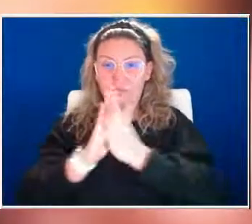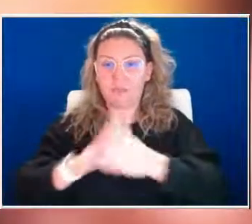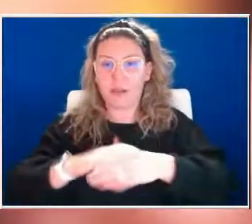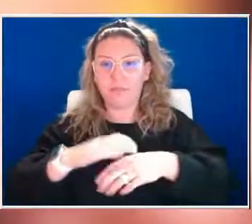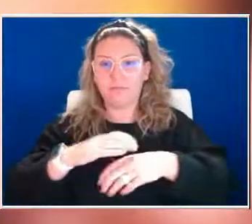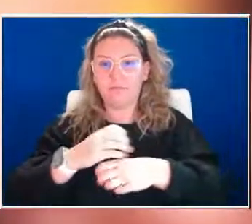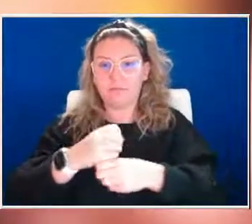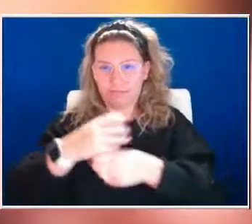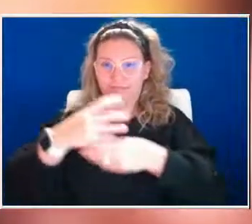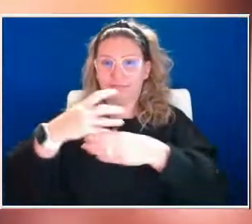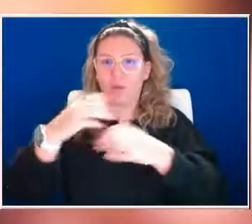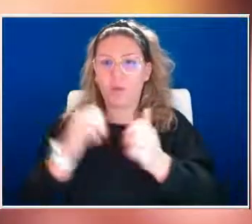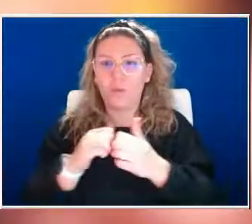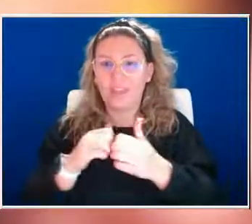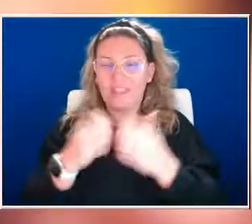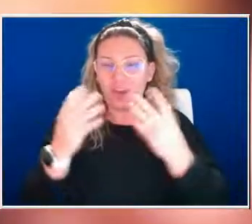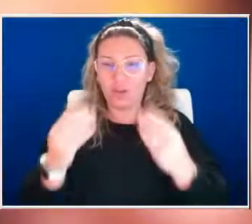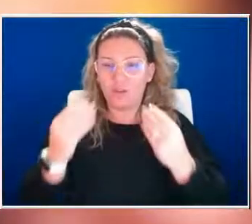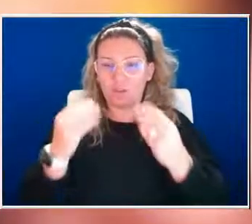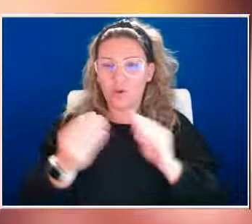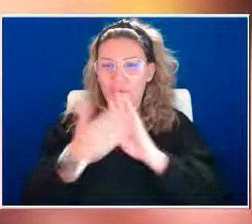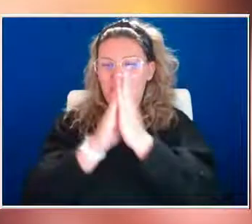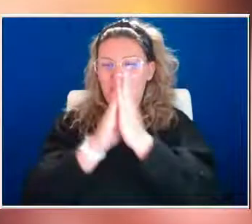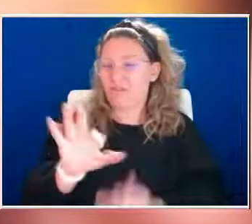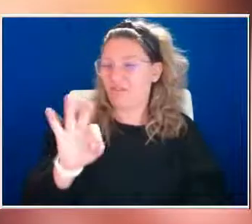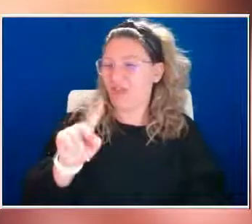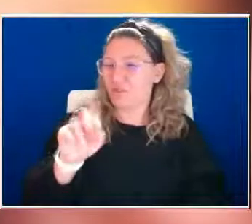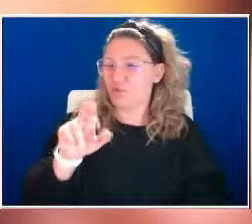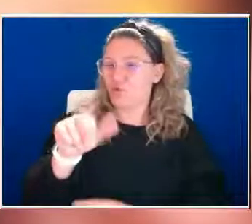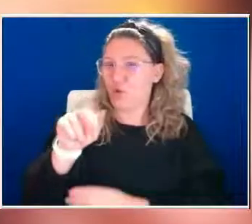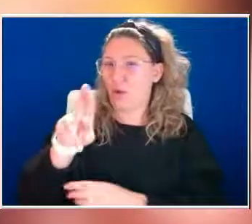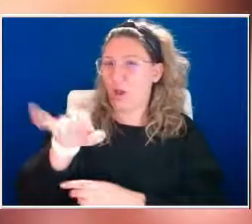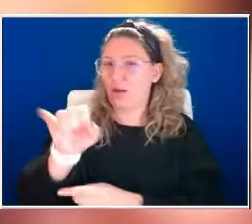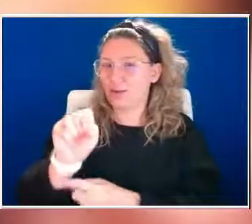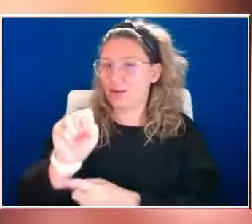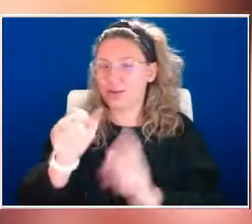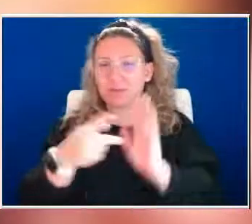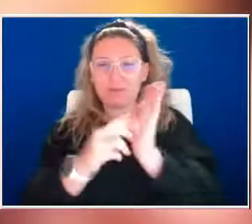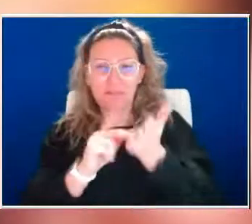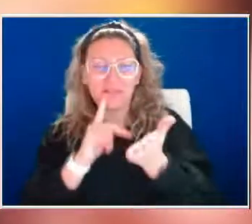forth, it can get really fibrous. Sometimes, the procedure can be to